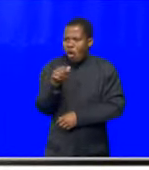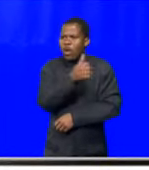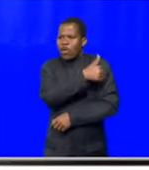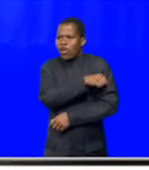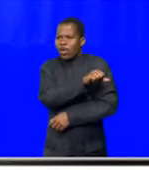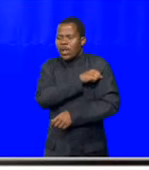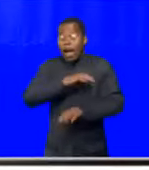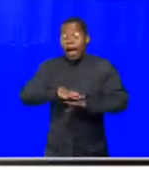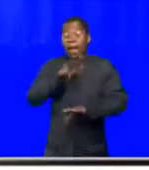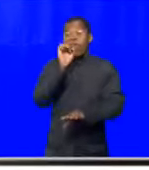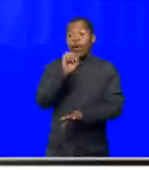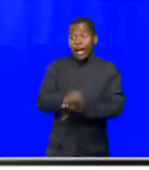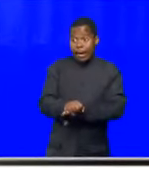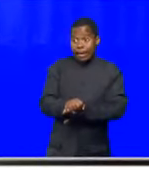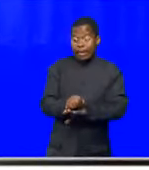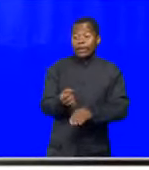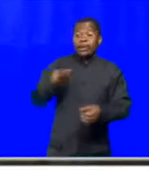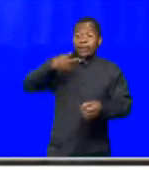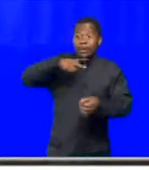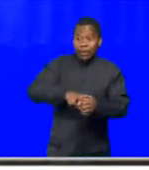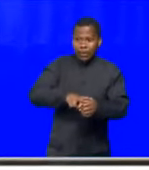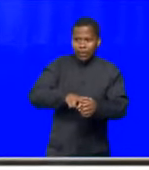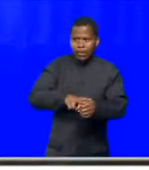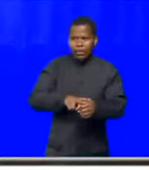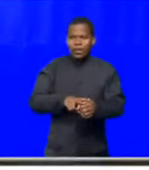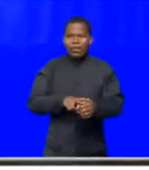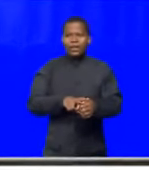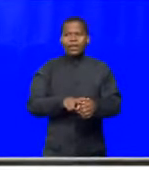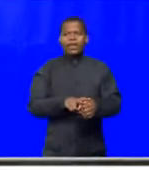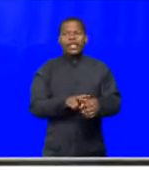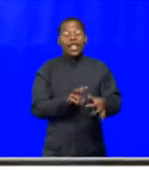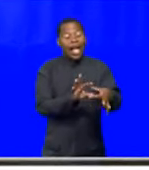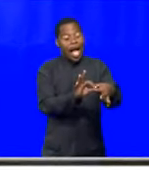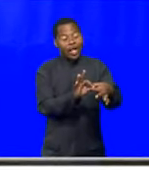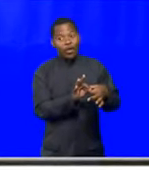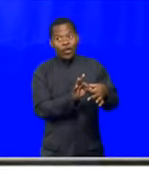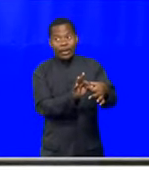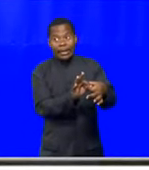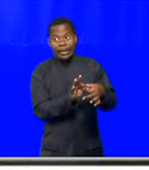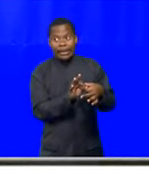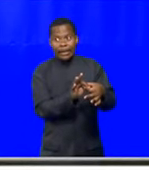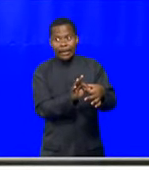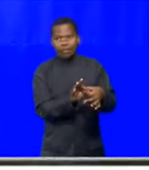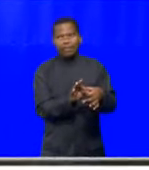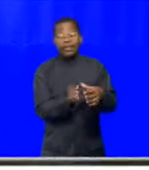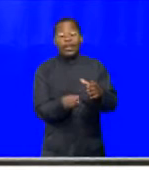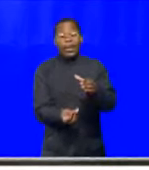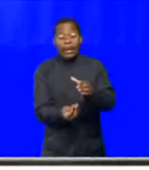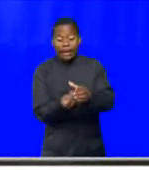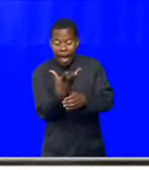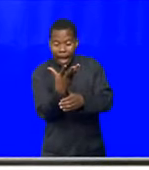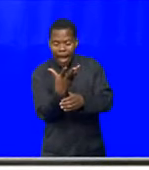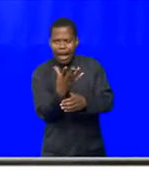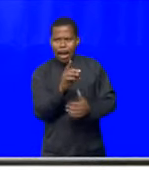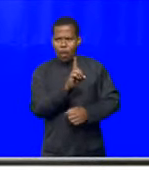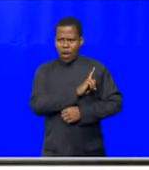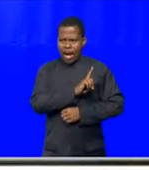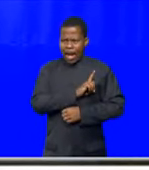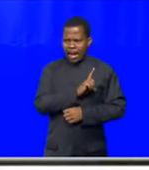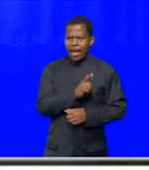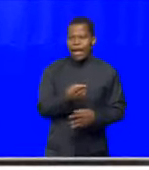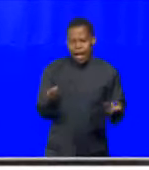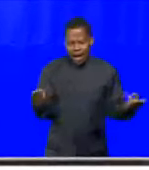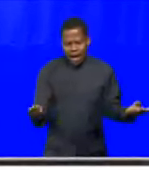dialysis procedure. This is the reason why the Eswatini Chronic Kidney Disease Support Foundation was formed to